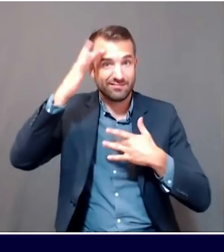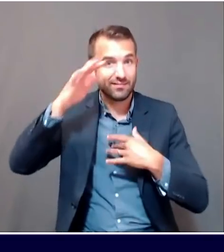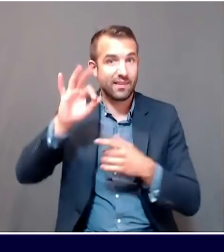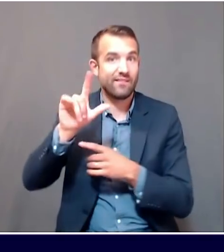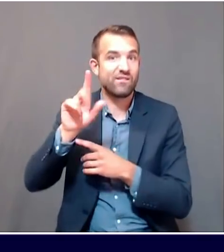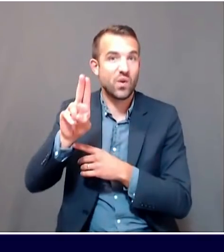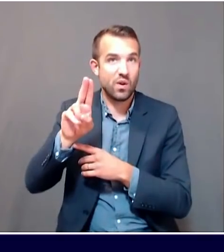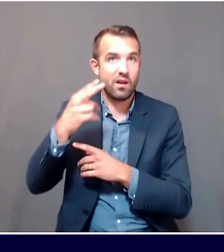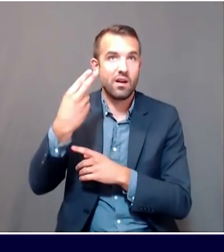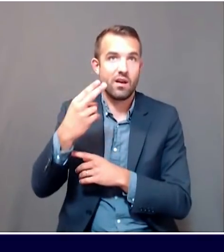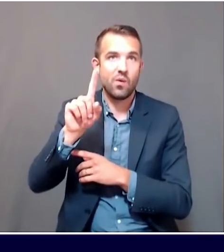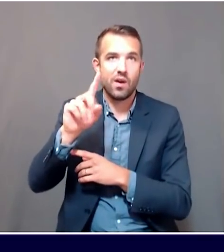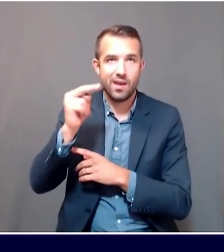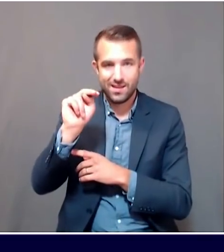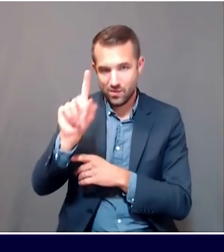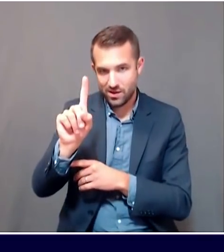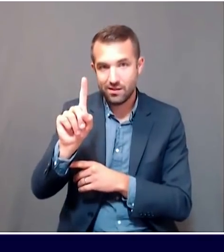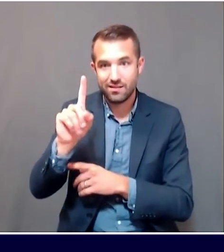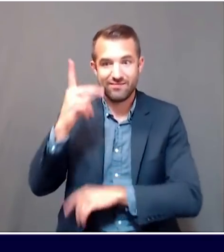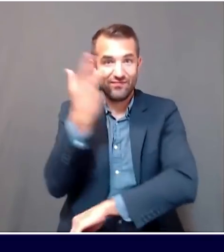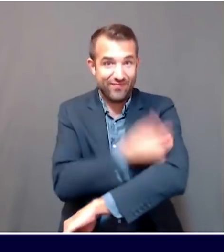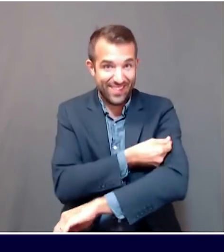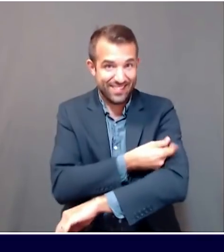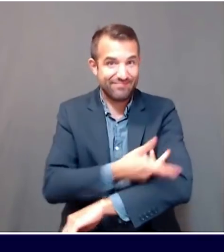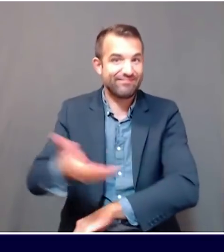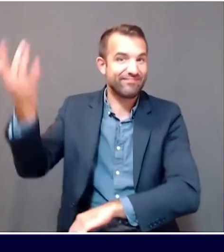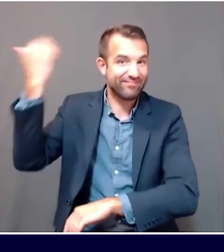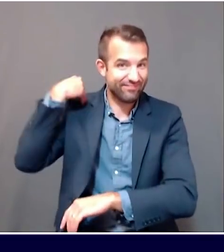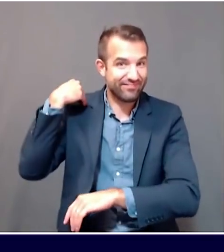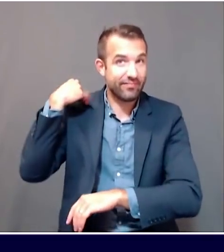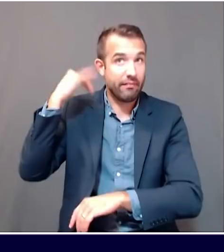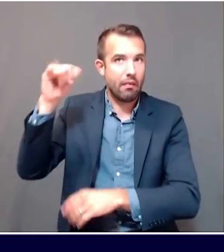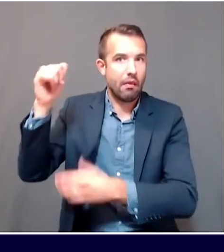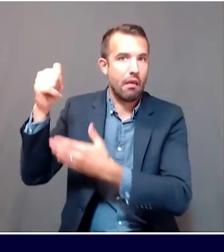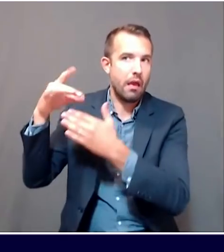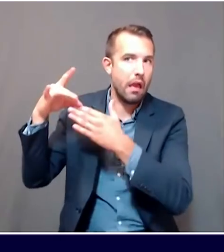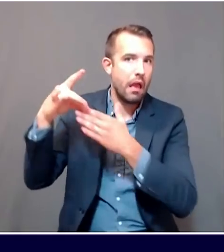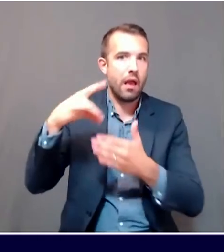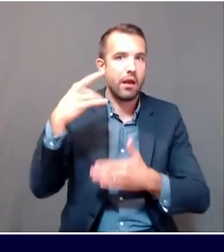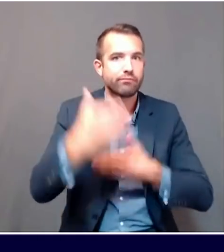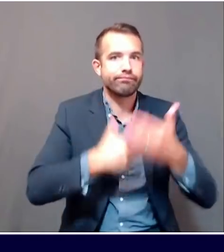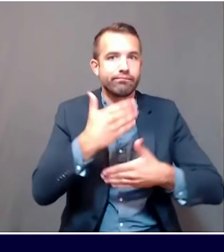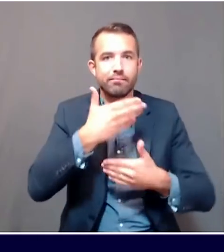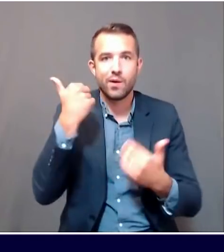was instructive and helps give us some guideposts about how we should be thinking about this issue.